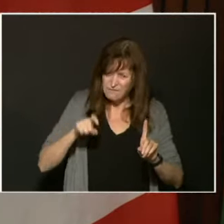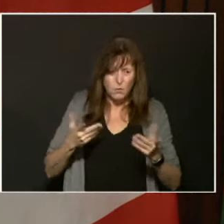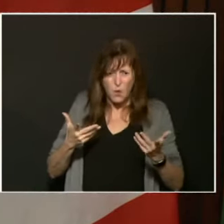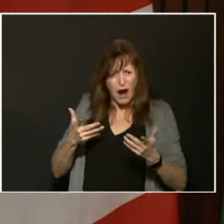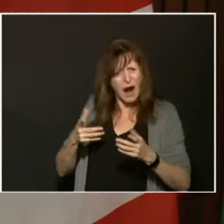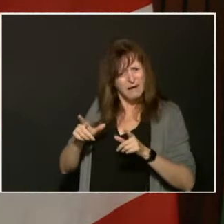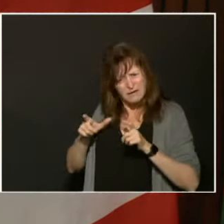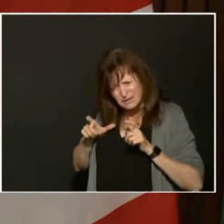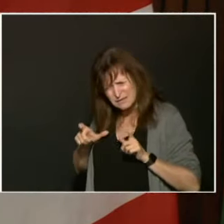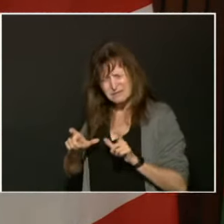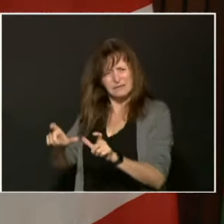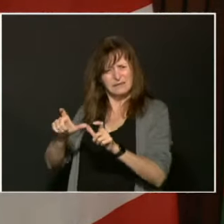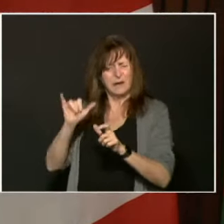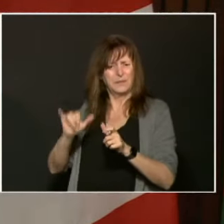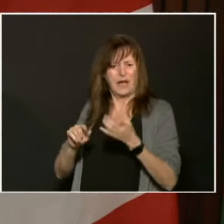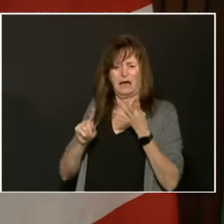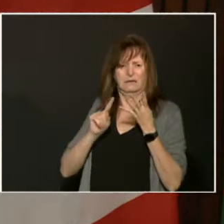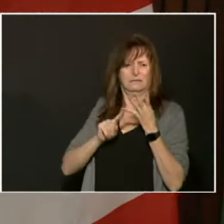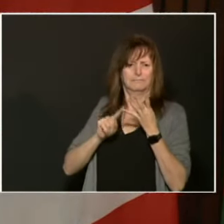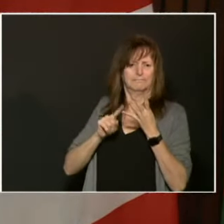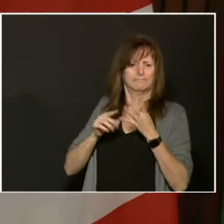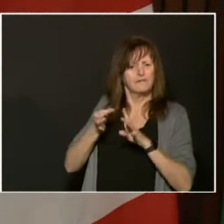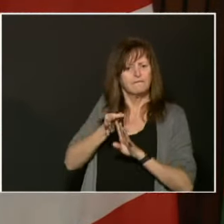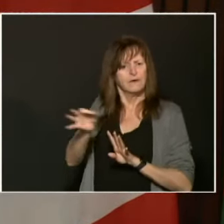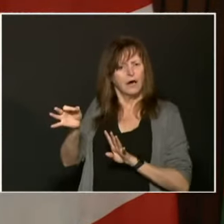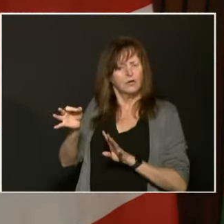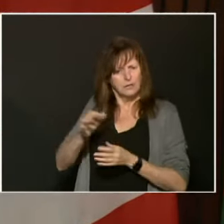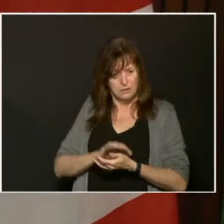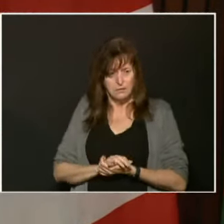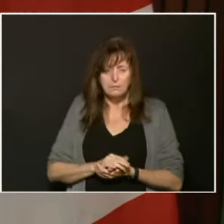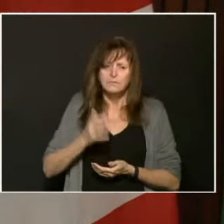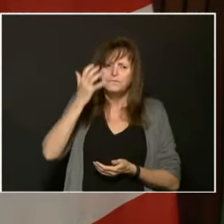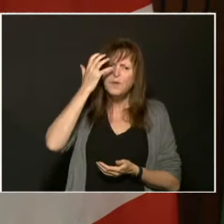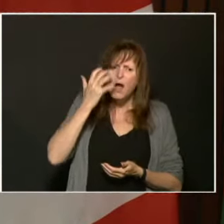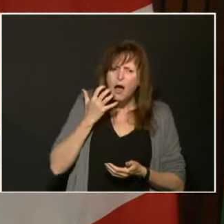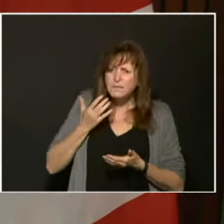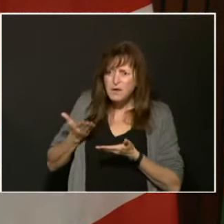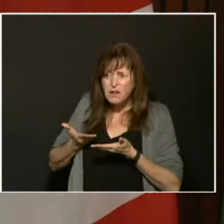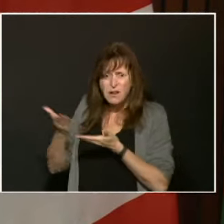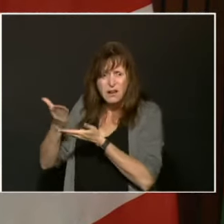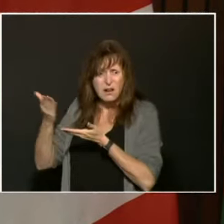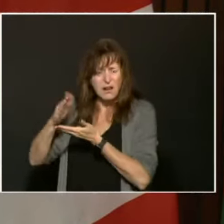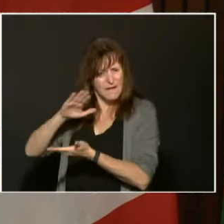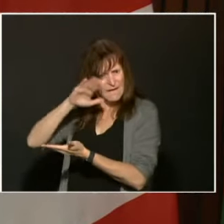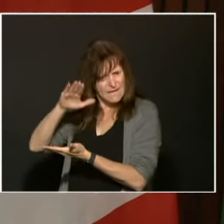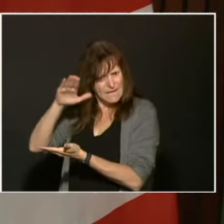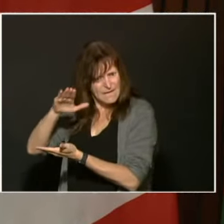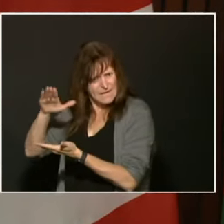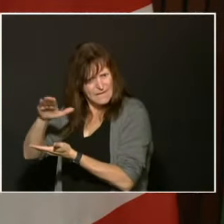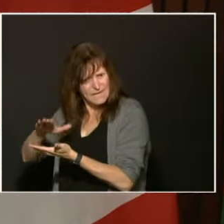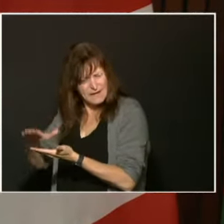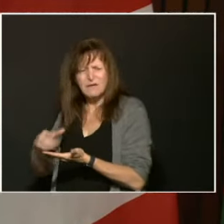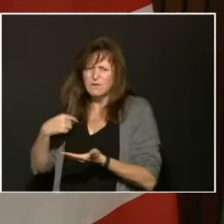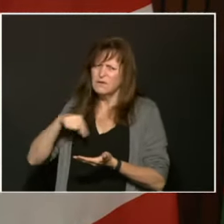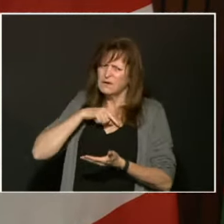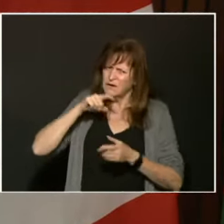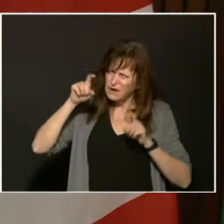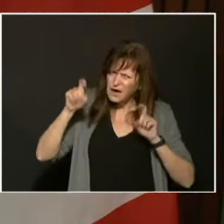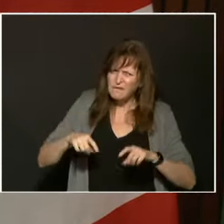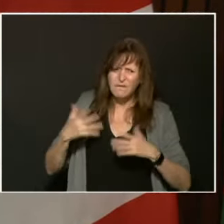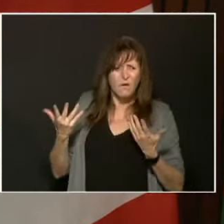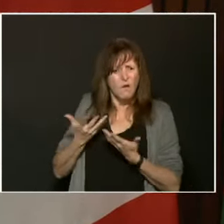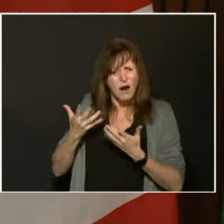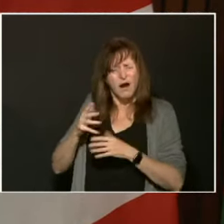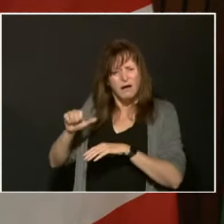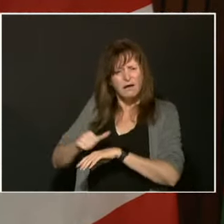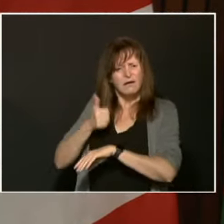as the numbers drop to more and more manageable levels, we'll have to start rebuilding our society and its institutions, not just to repair them after so much loss,